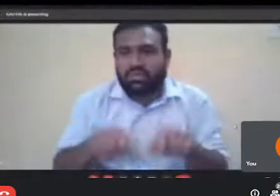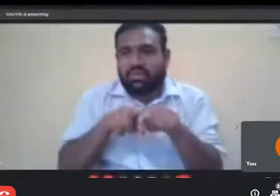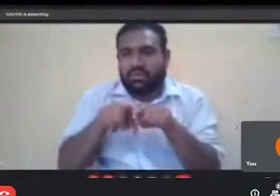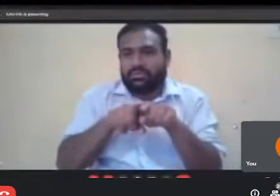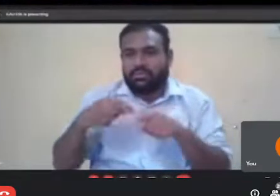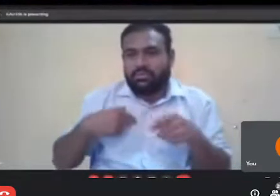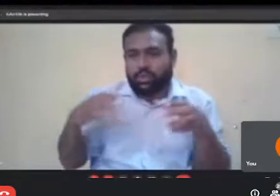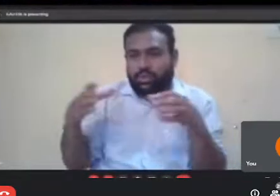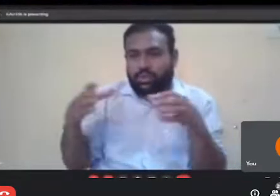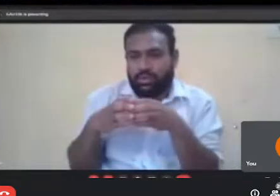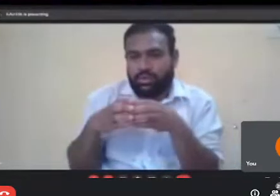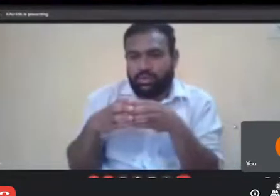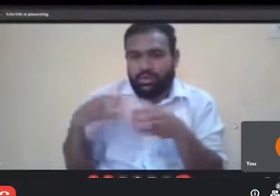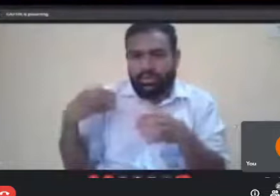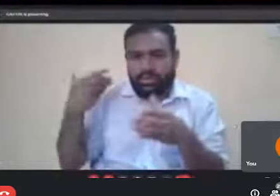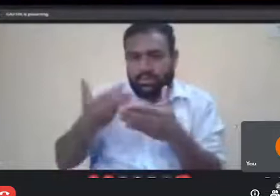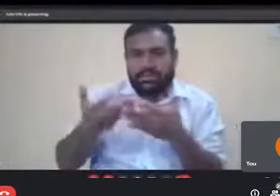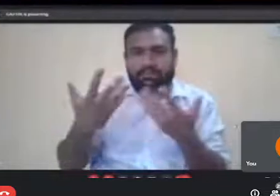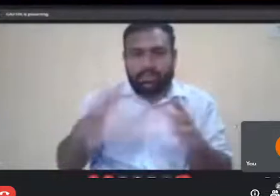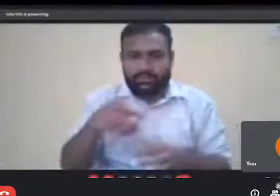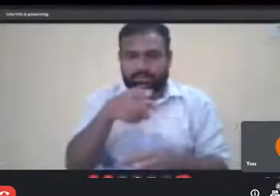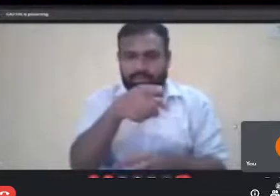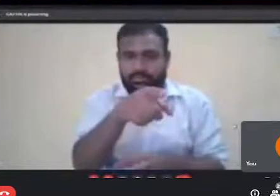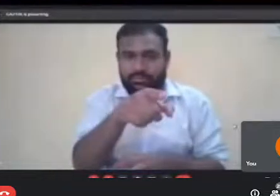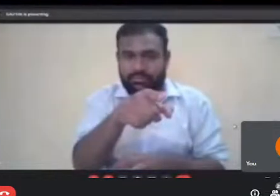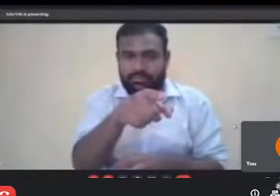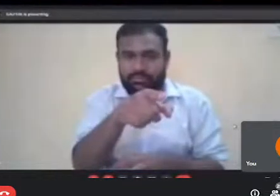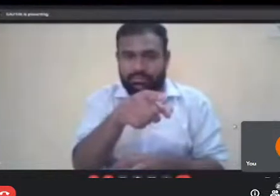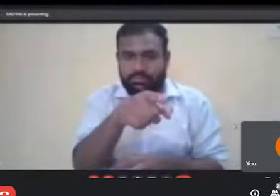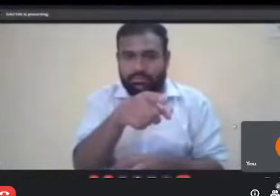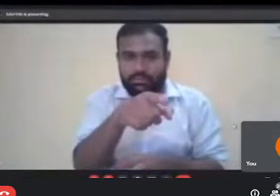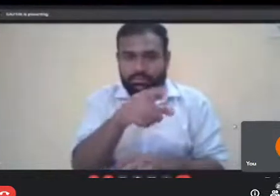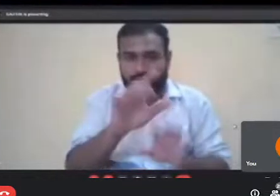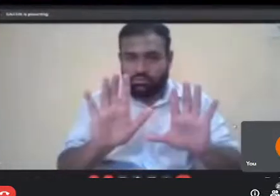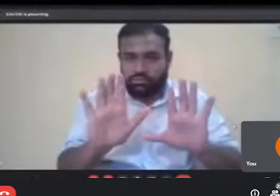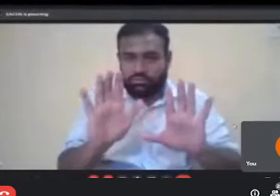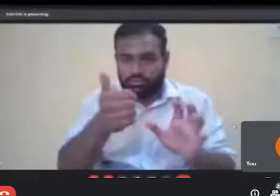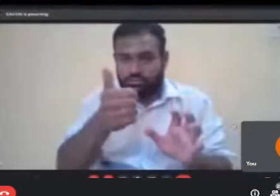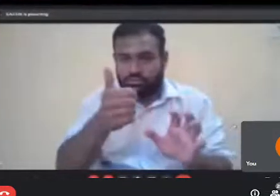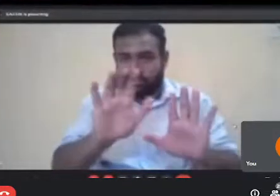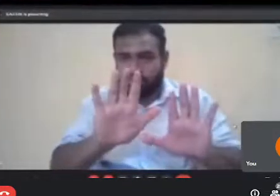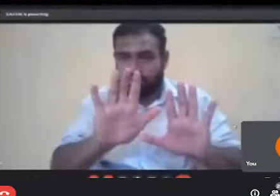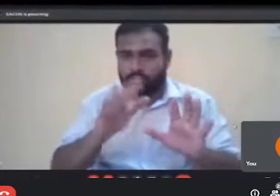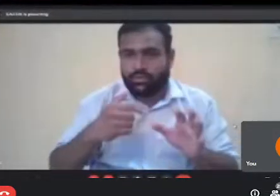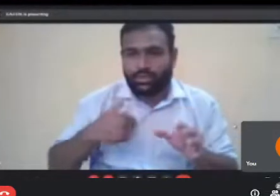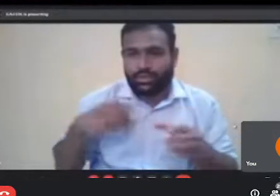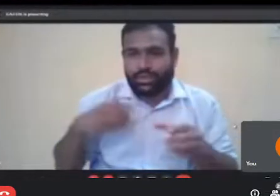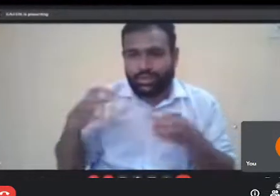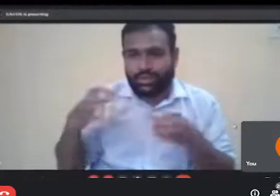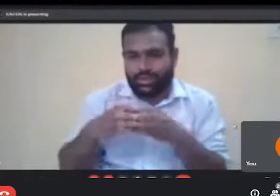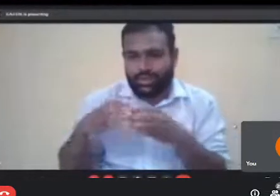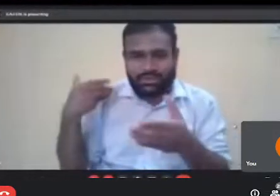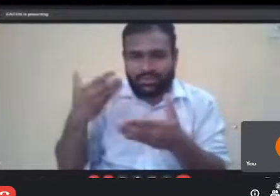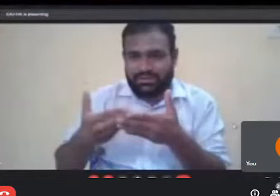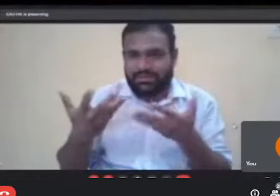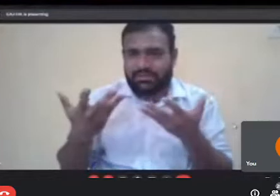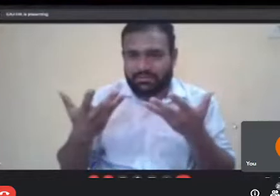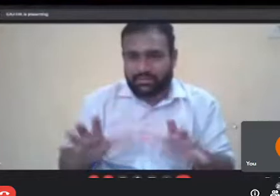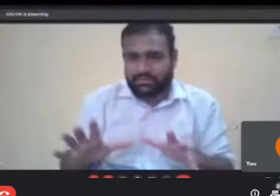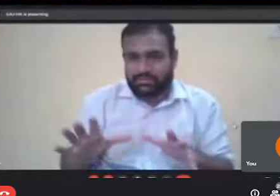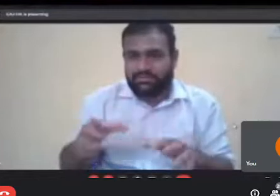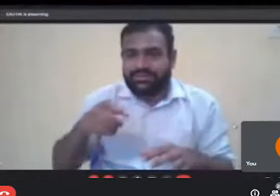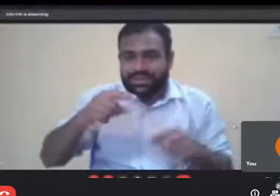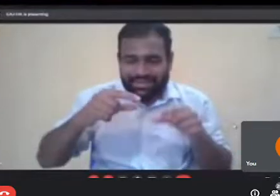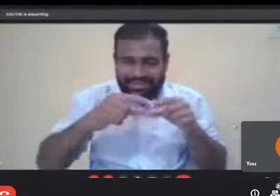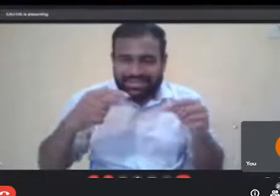Next slide, please. Here we have a group. You can see the PPT. We have a